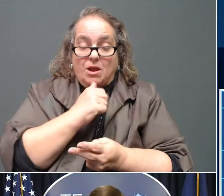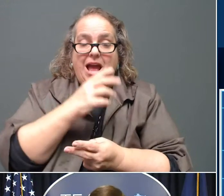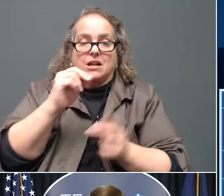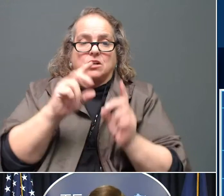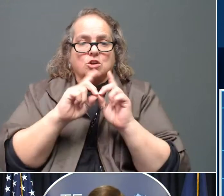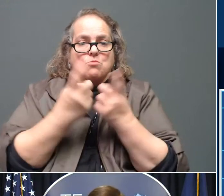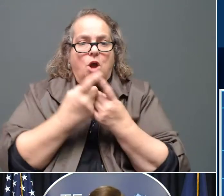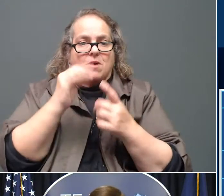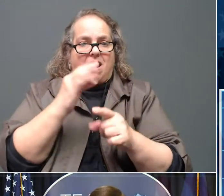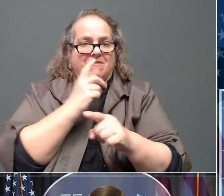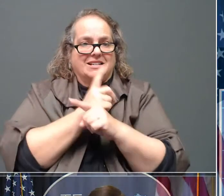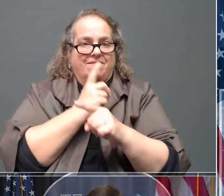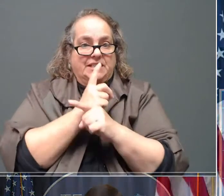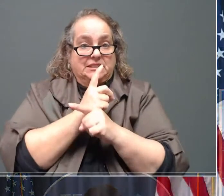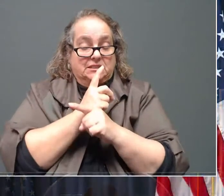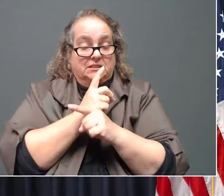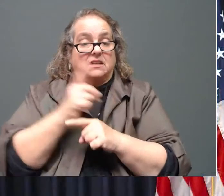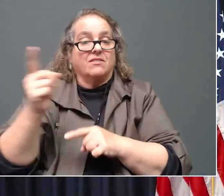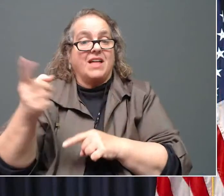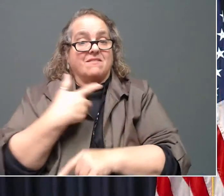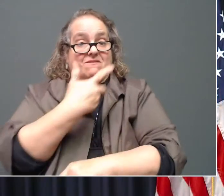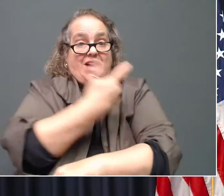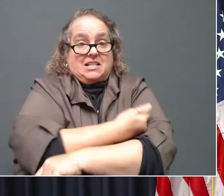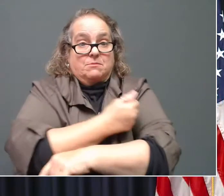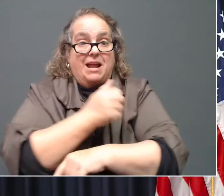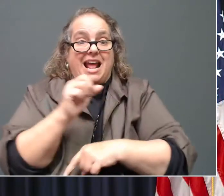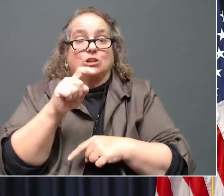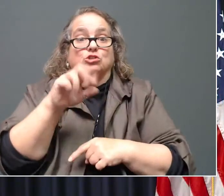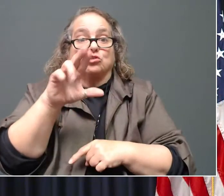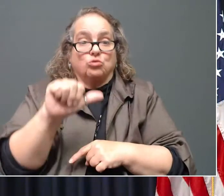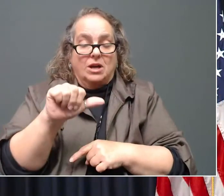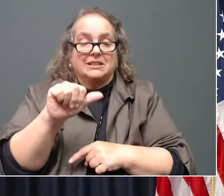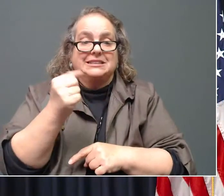they have vaccinated an extra